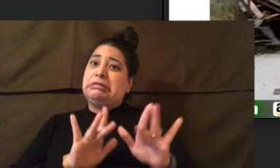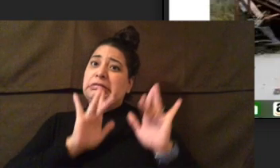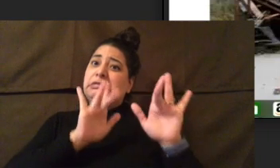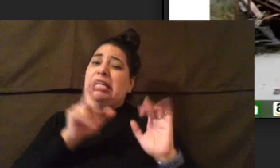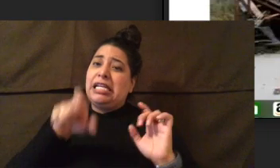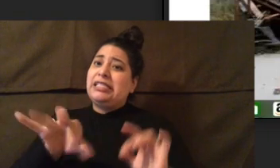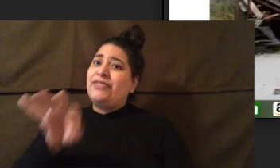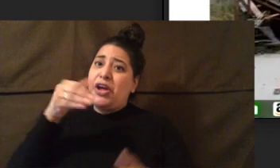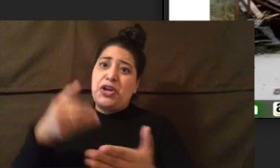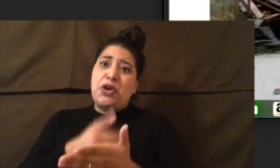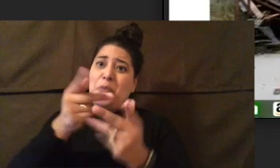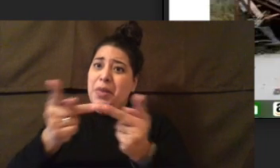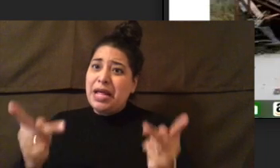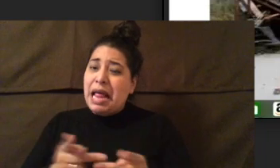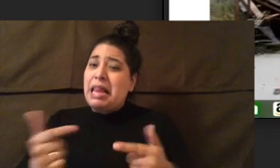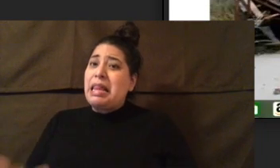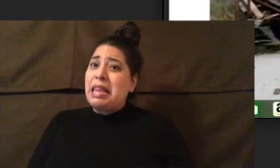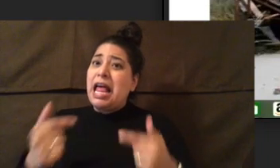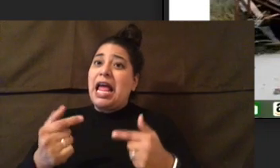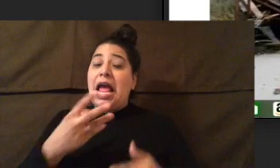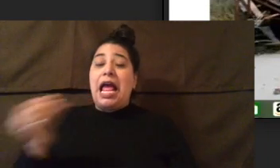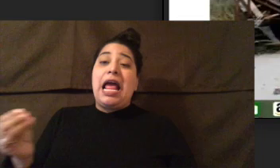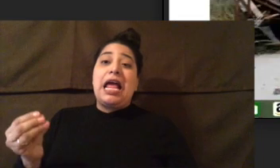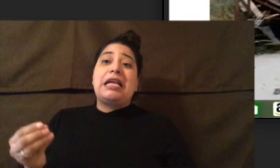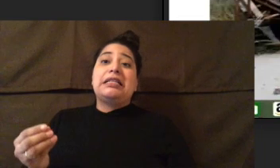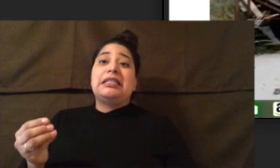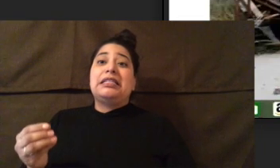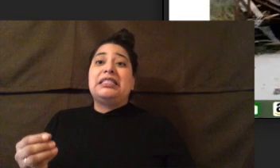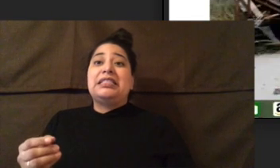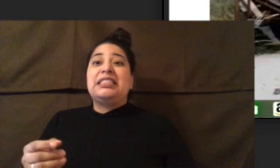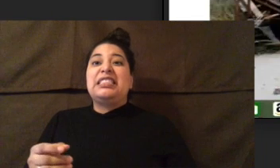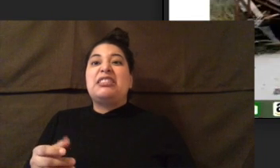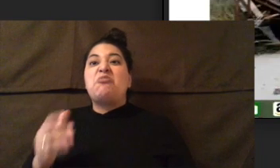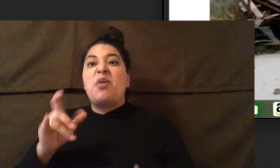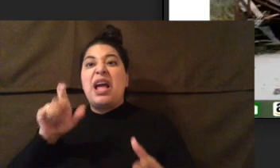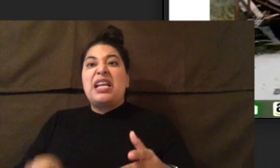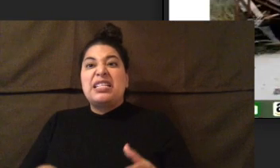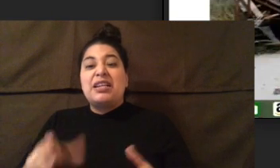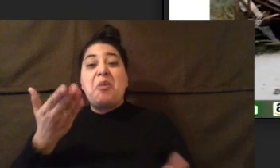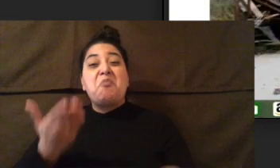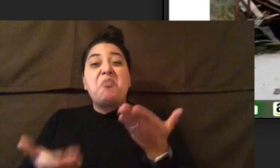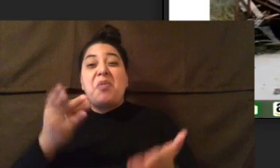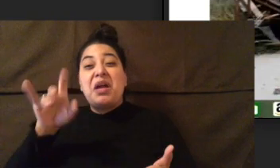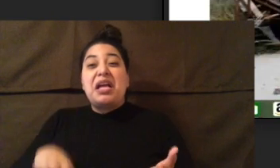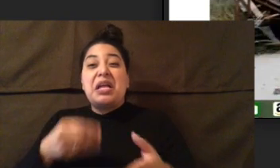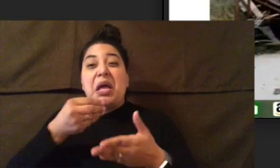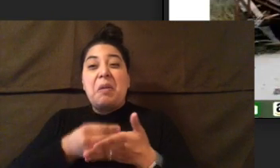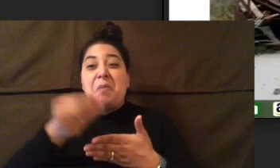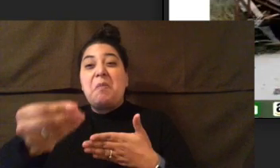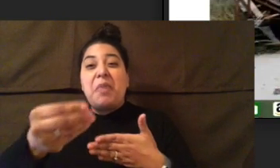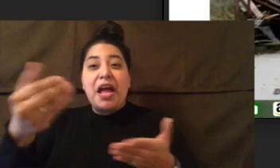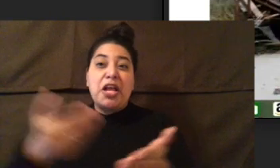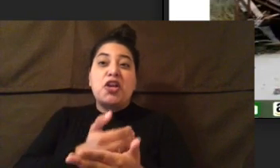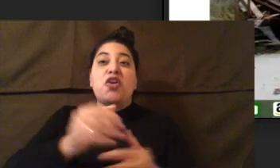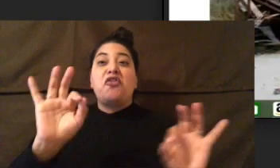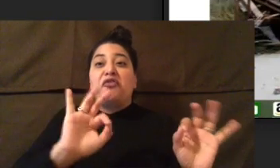to live, and by the looks of it, they are probably going to have to buy new furniture and clothing as